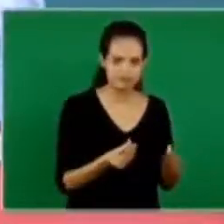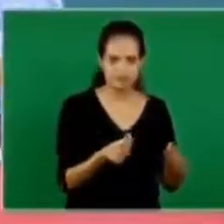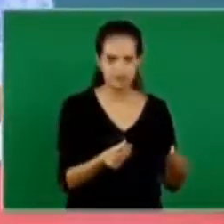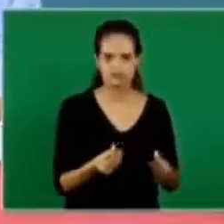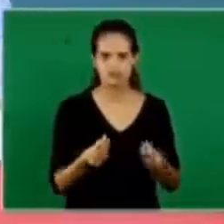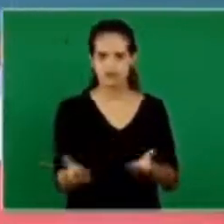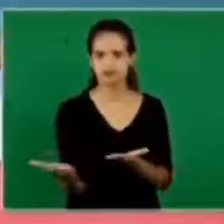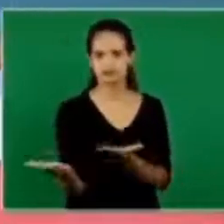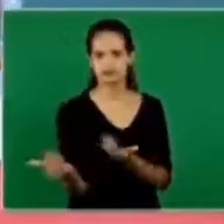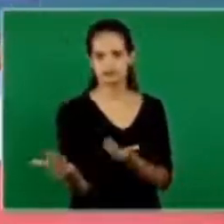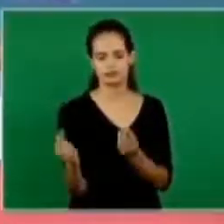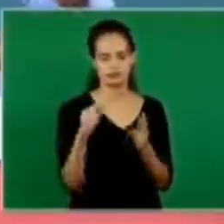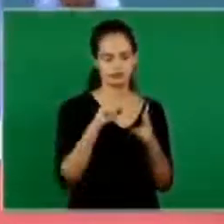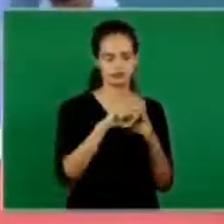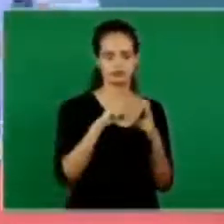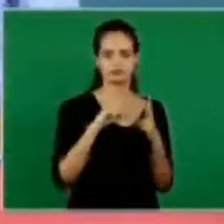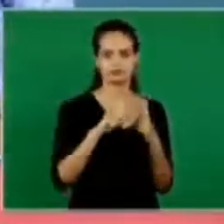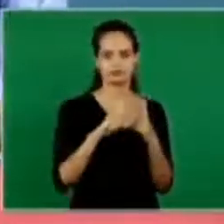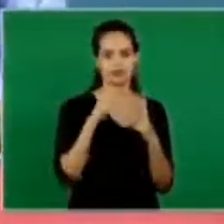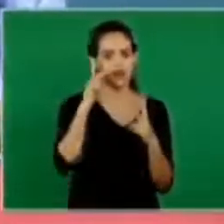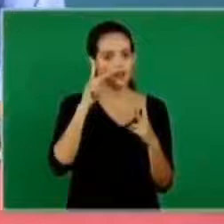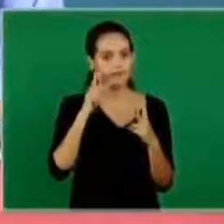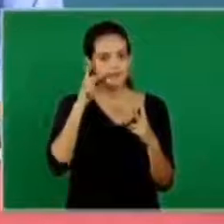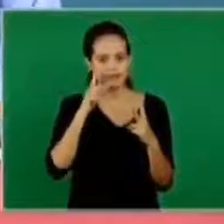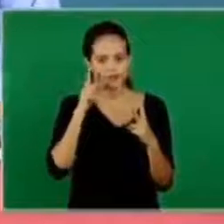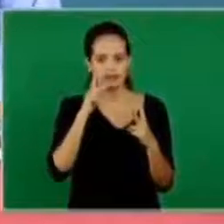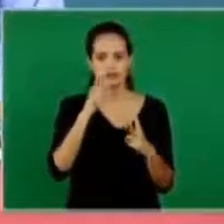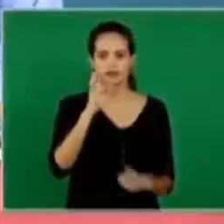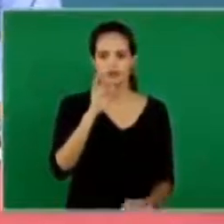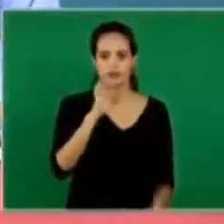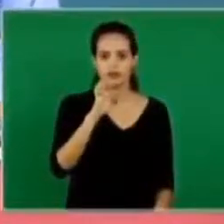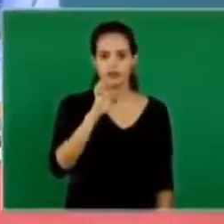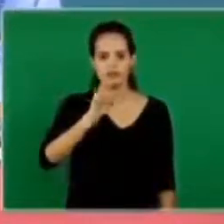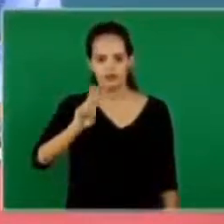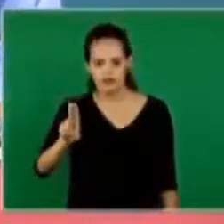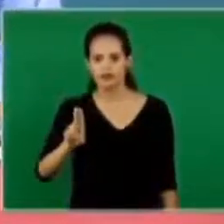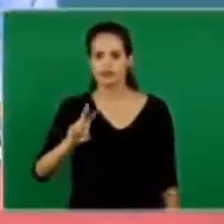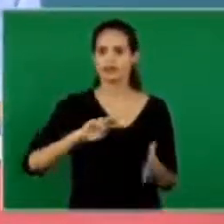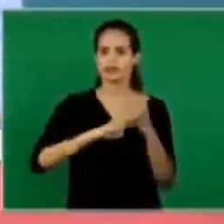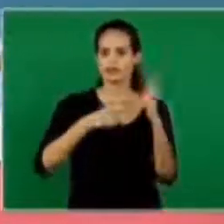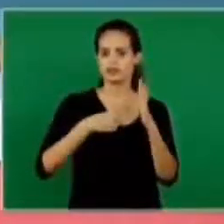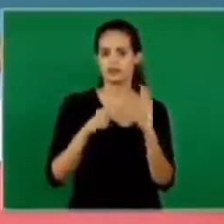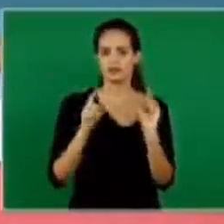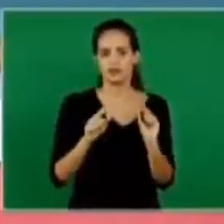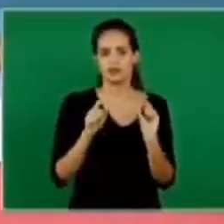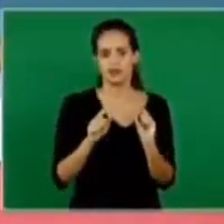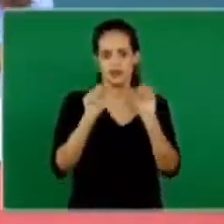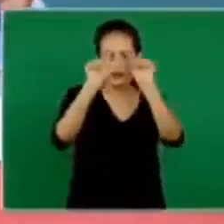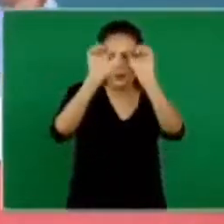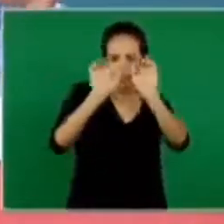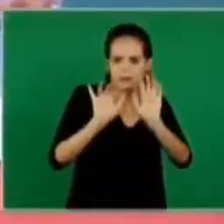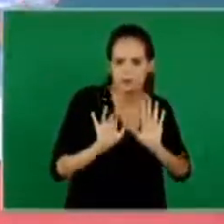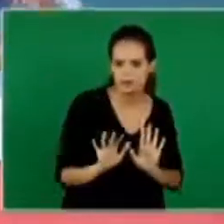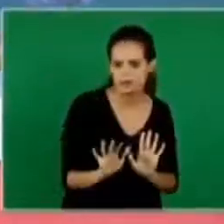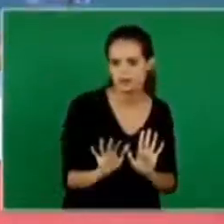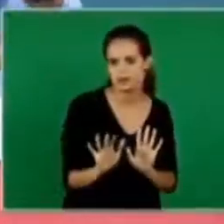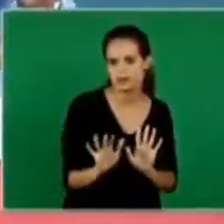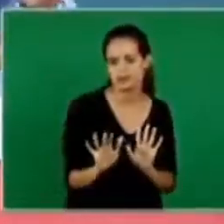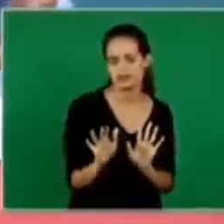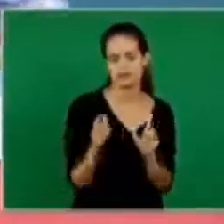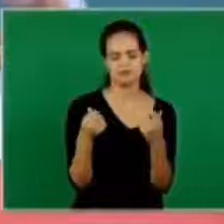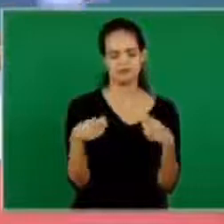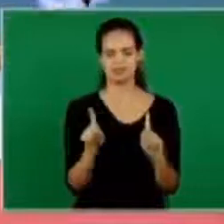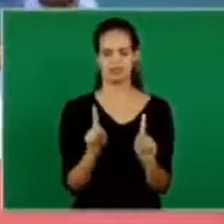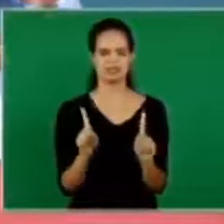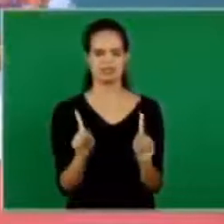to lots of youth today. They offer wine with vinegar, so the blessing without having to